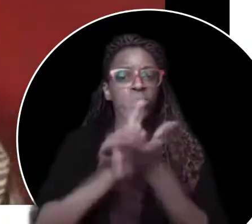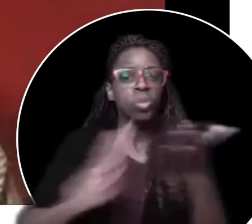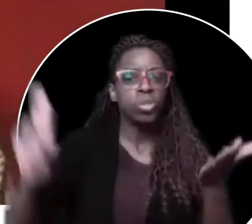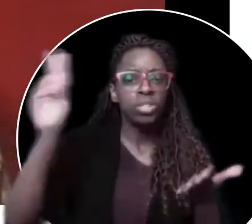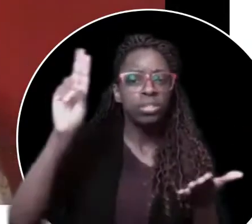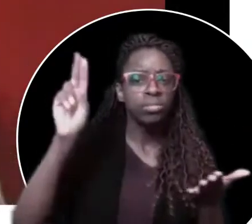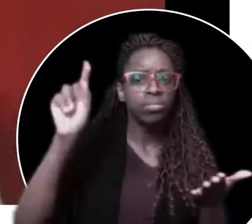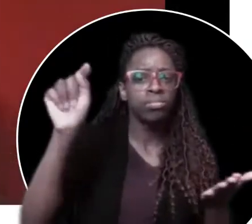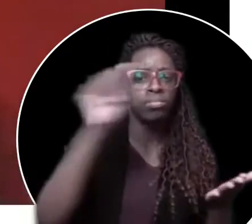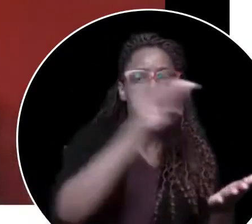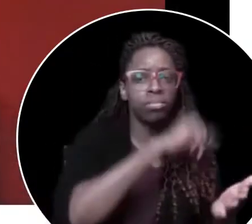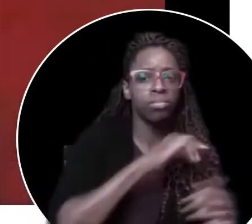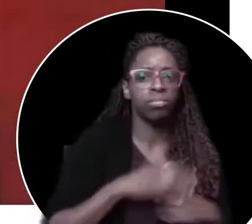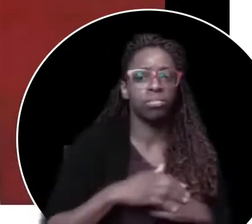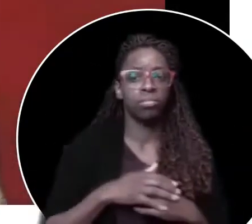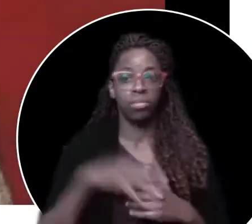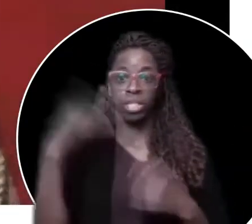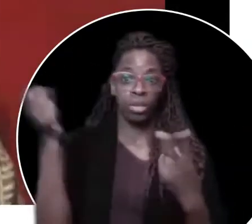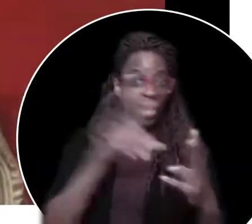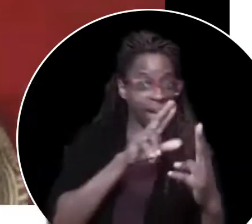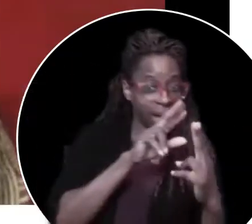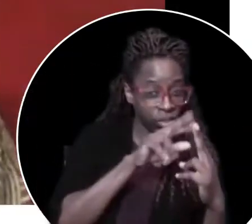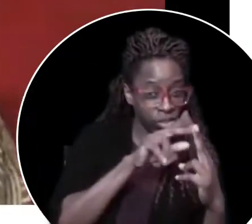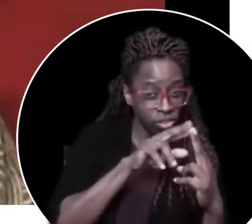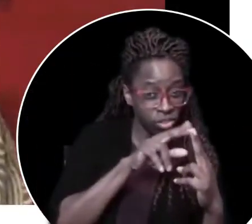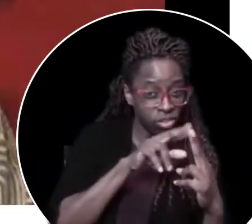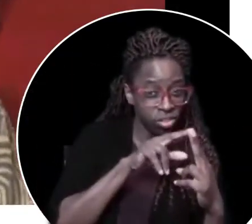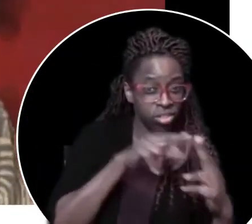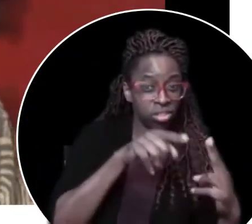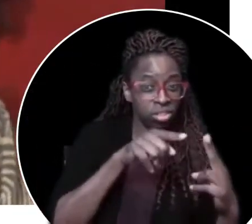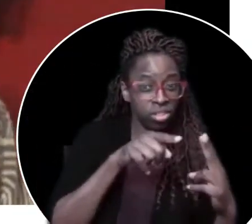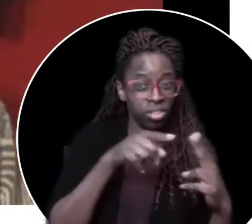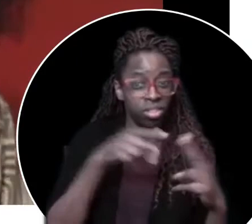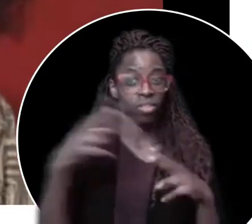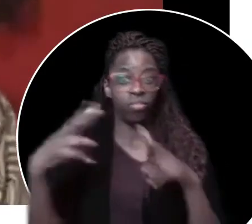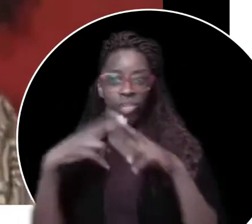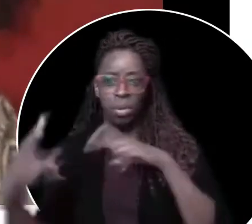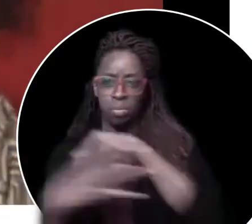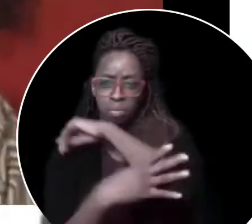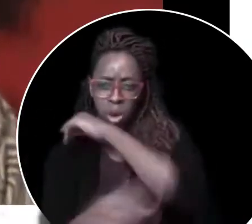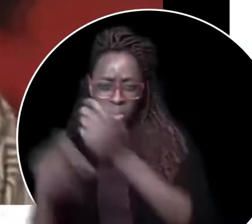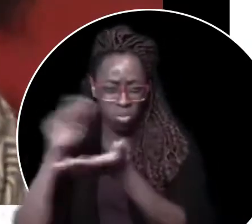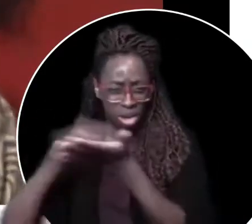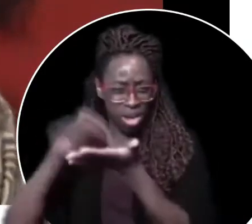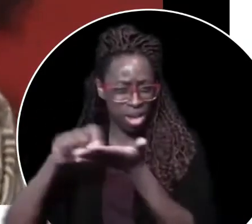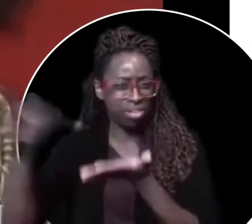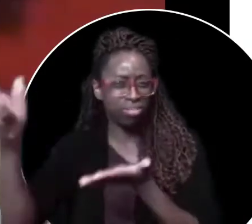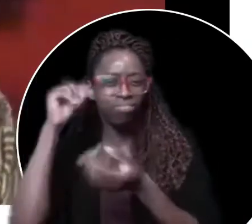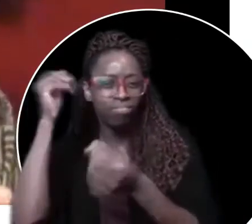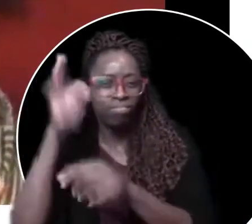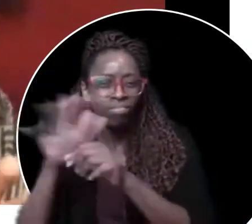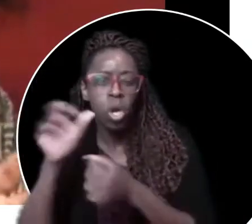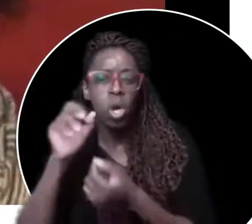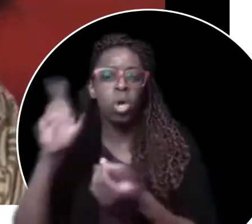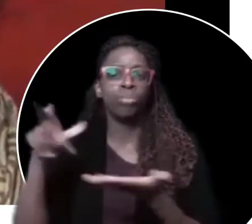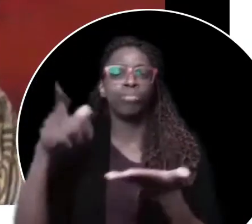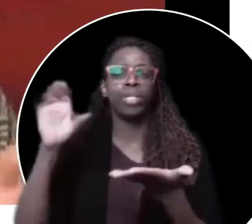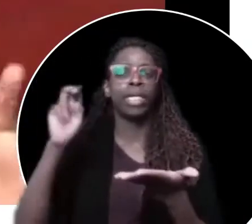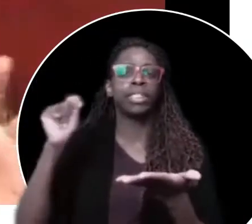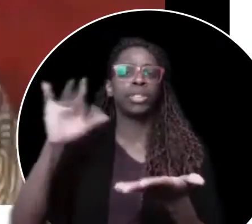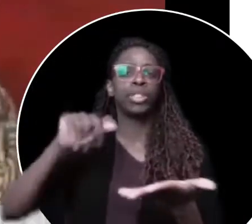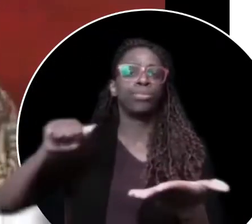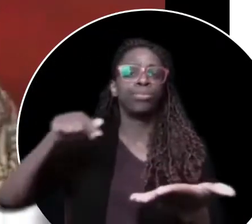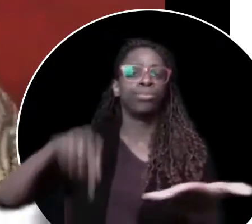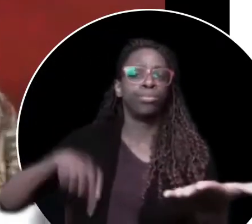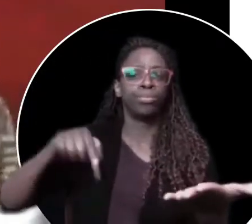written or non-existent. So various parts of my of the puzzle